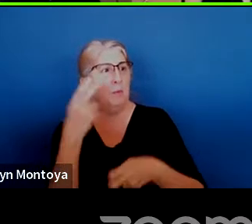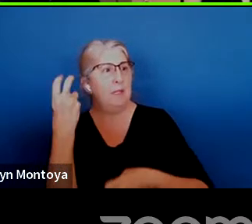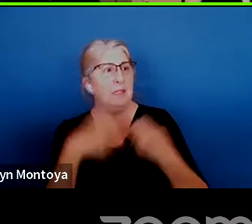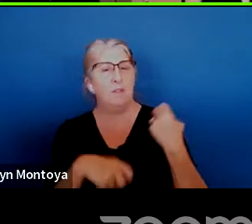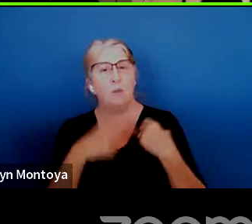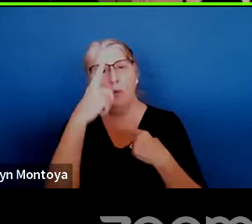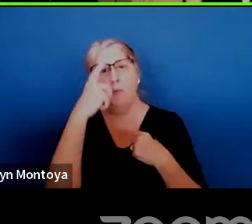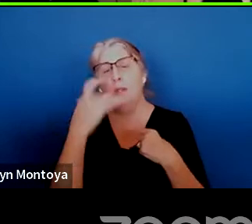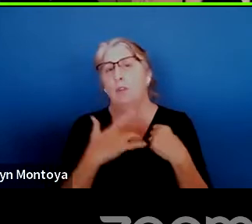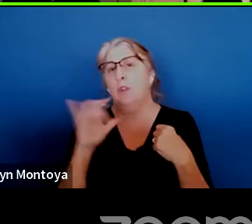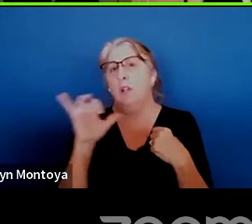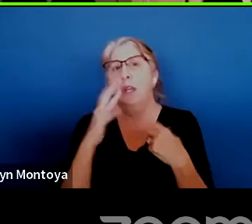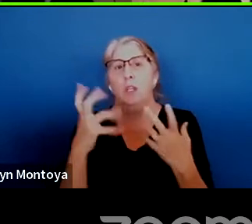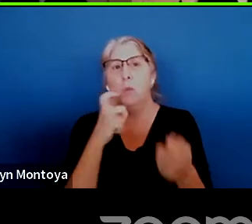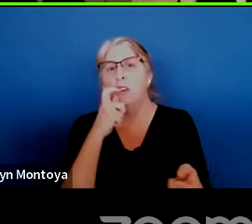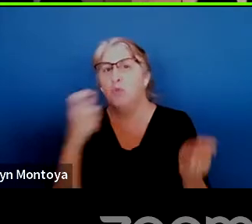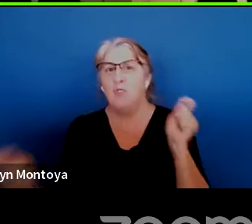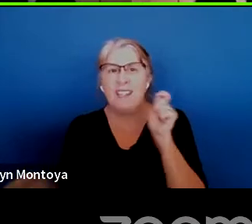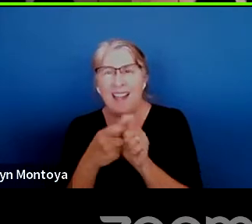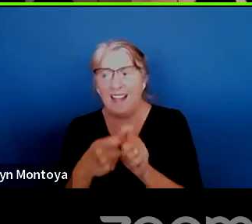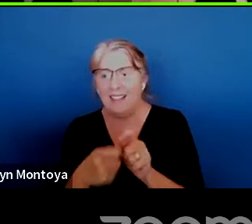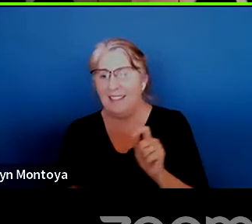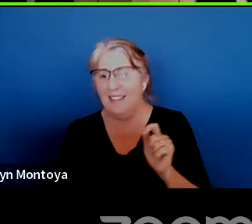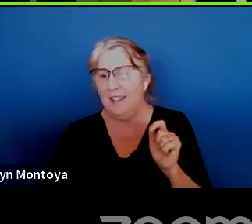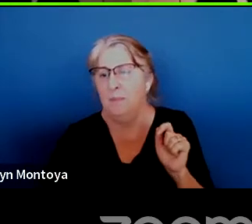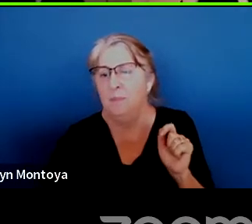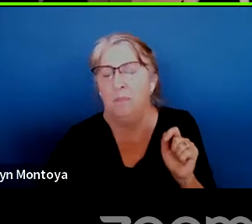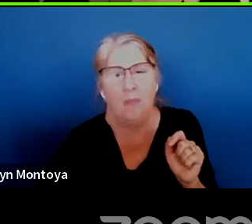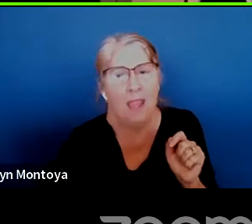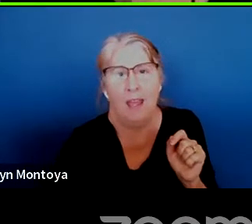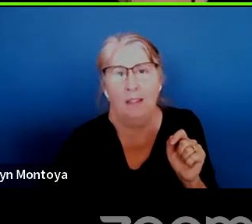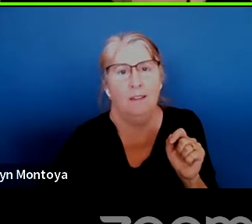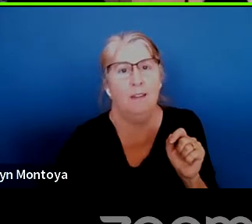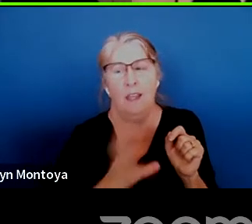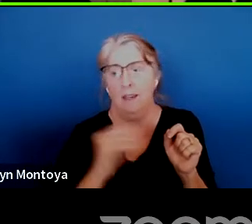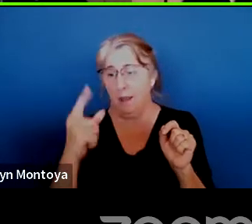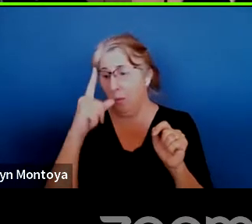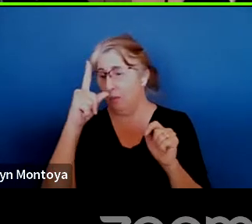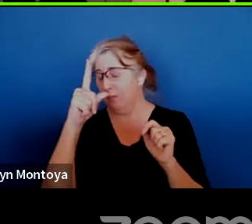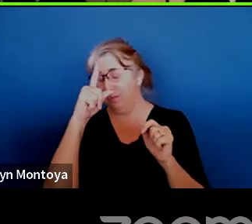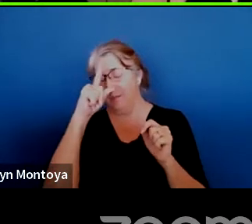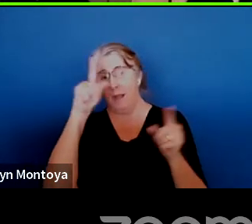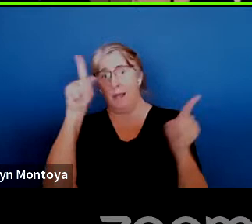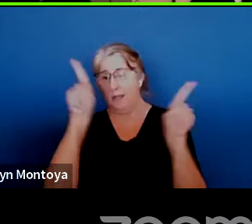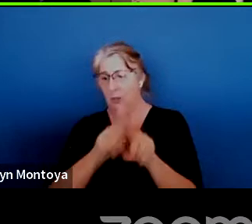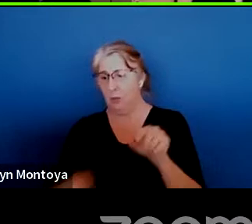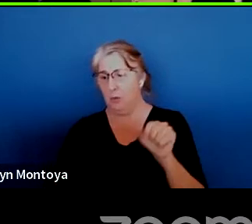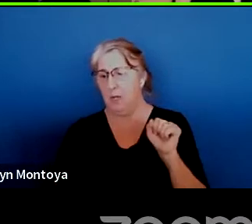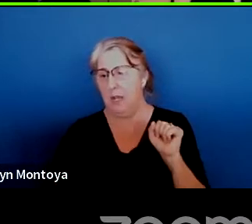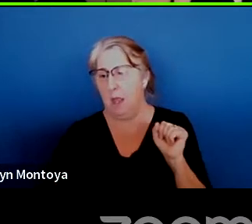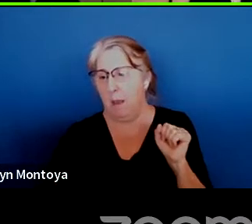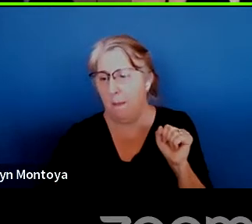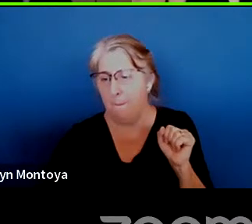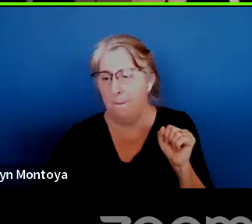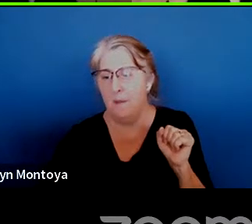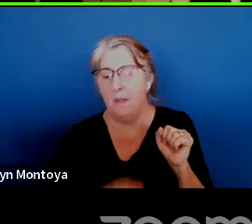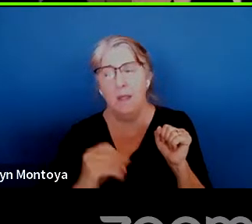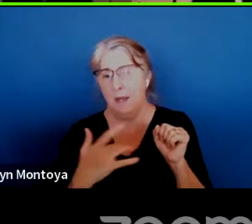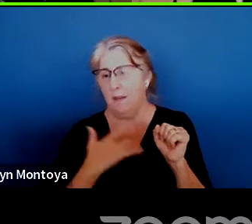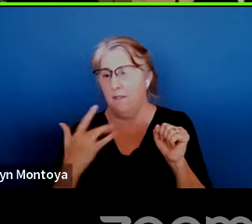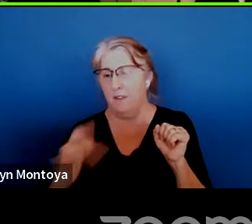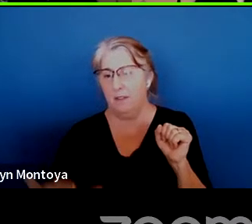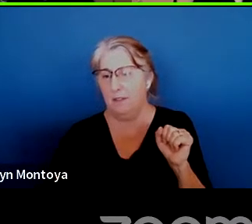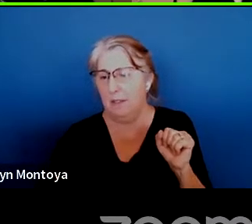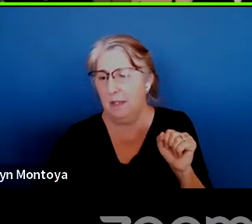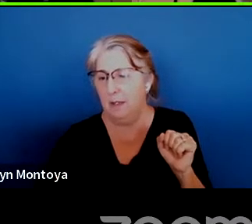you'd feel like you'd want to retaliate, and I 100% completely can empathize with that sentiment.